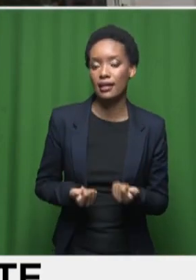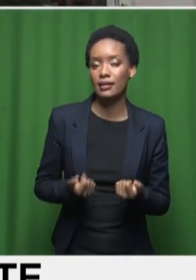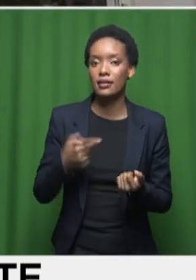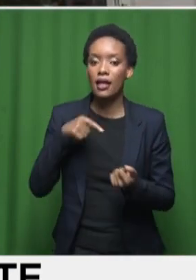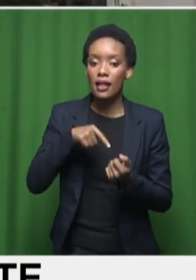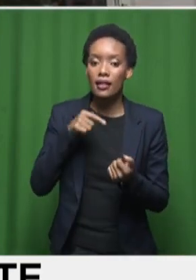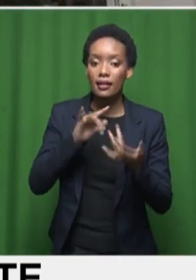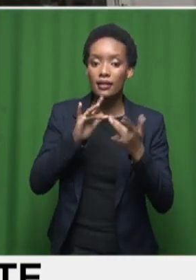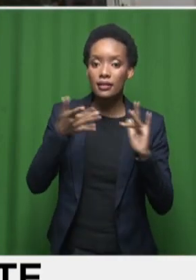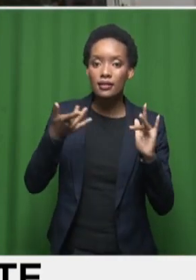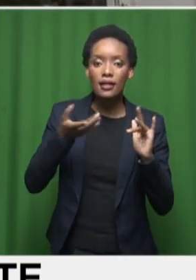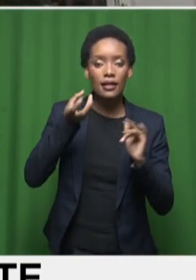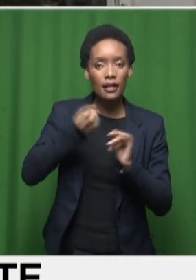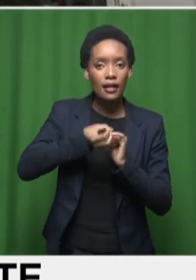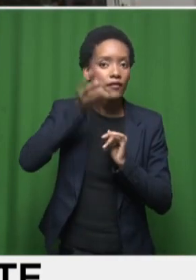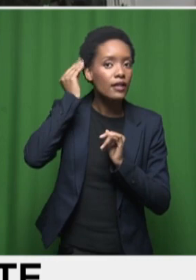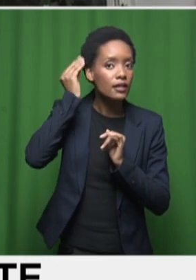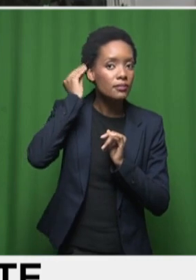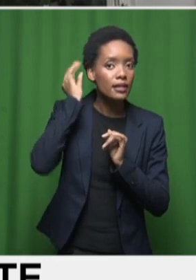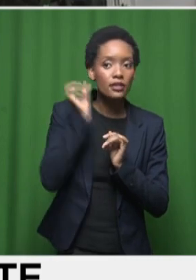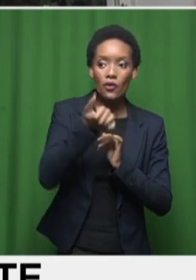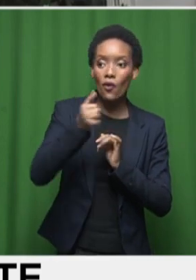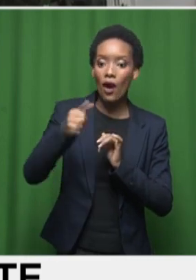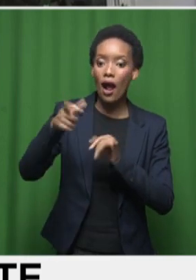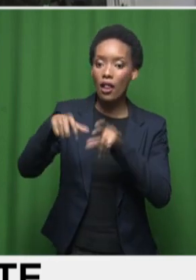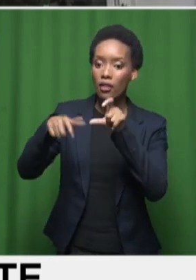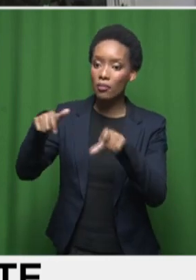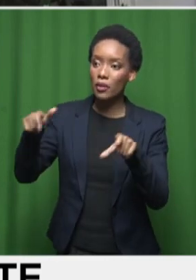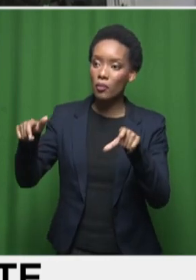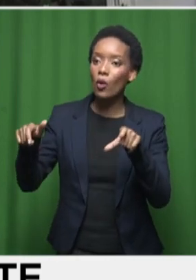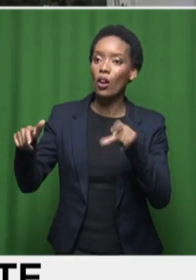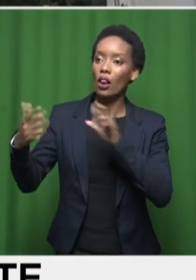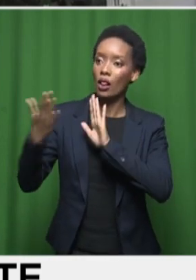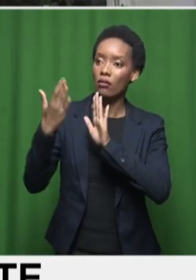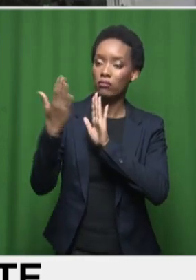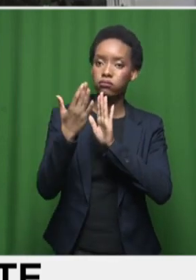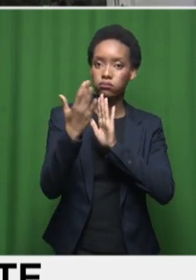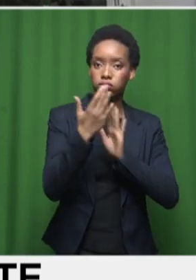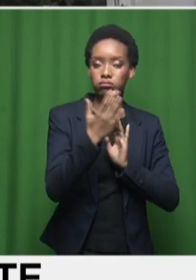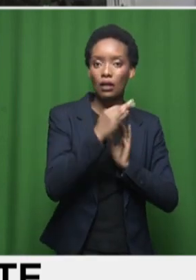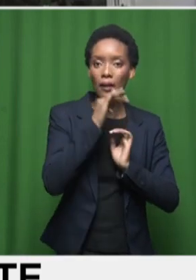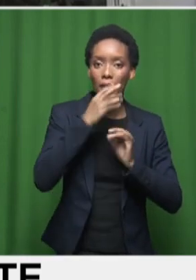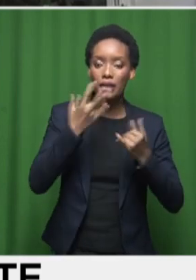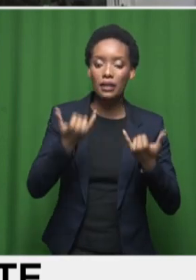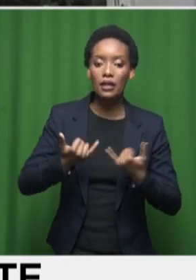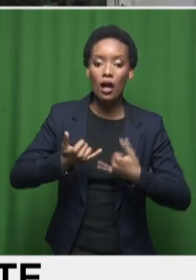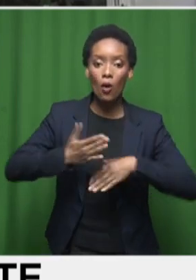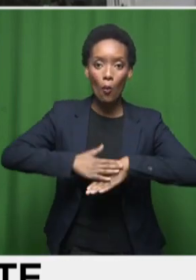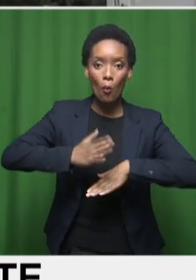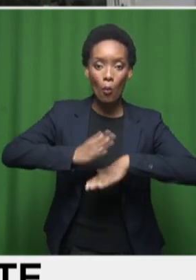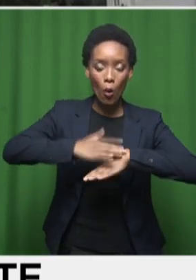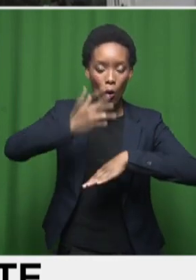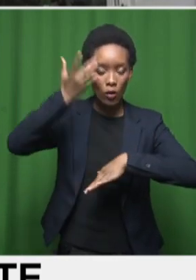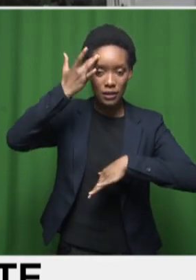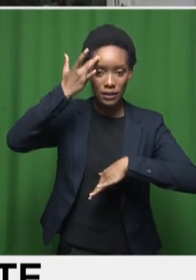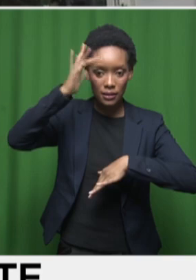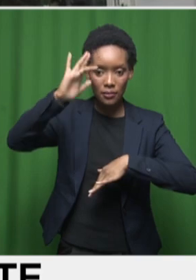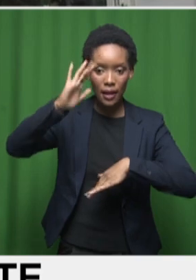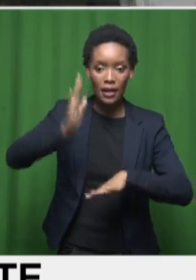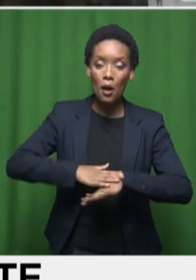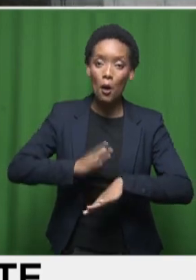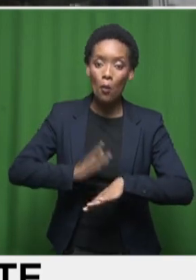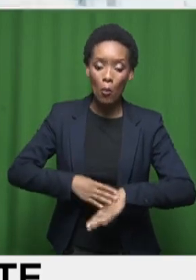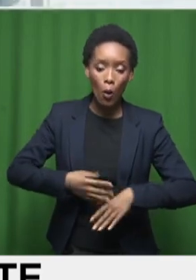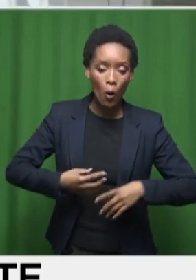experience with other users, and they will now become more smarter. They will become more